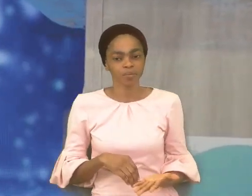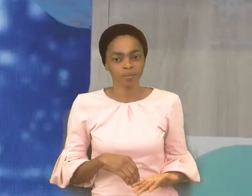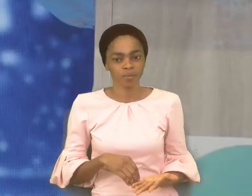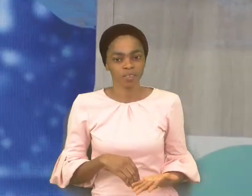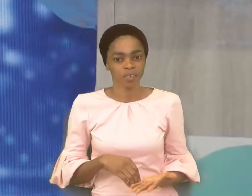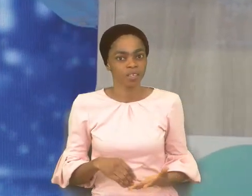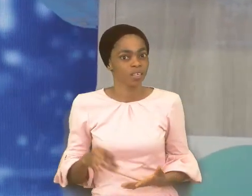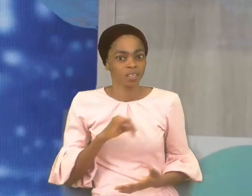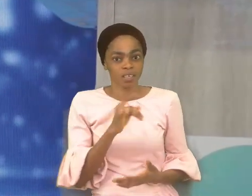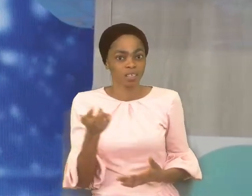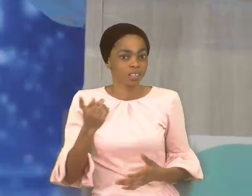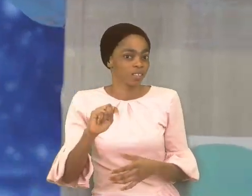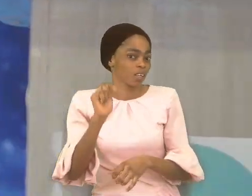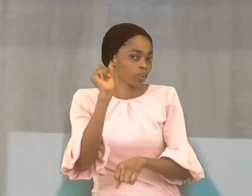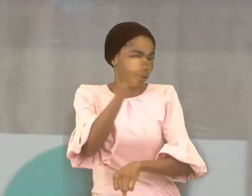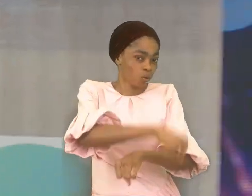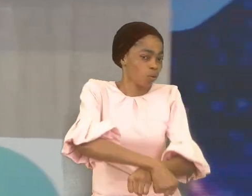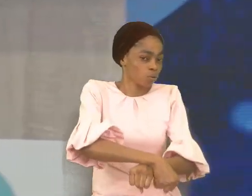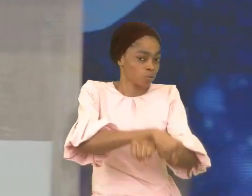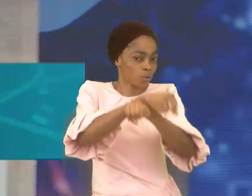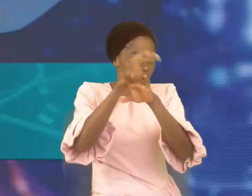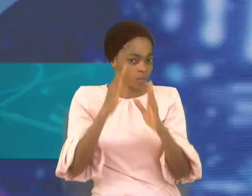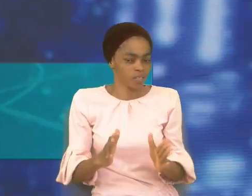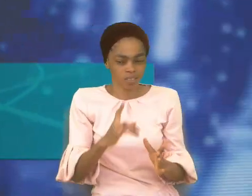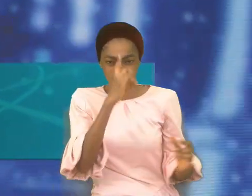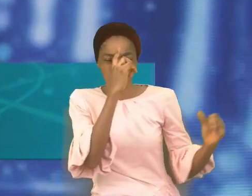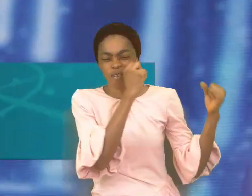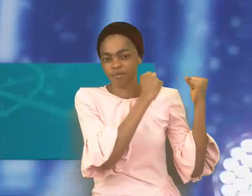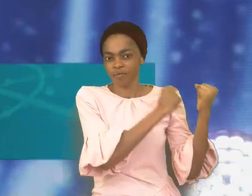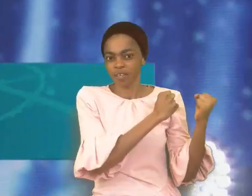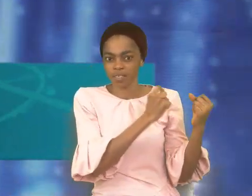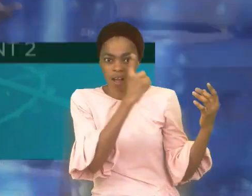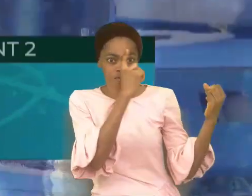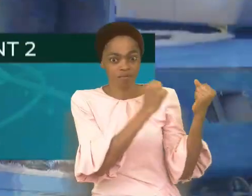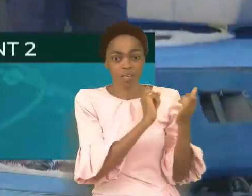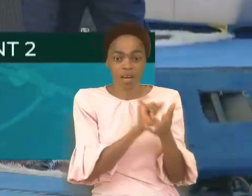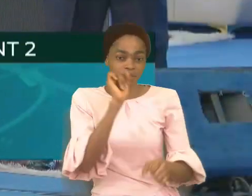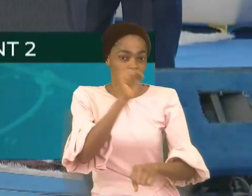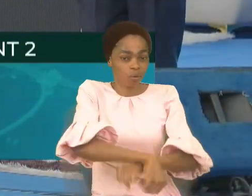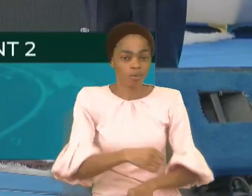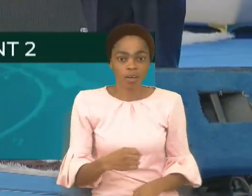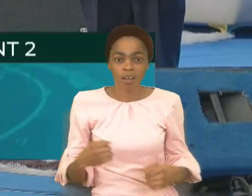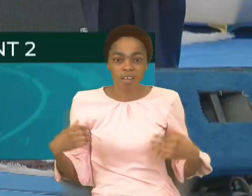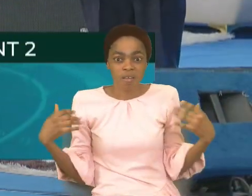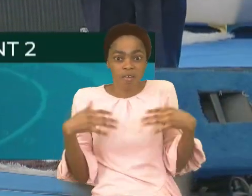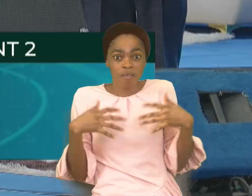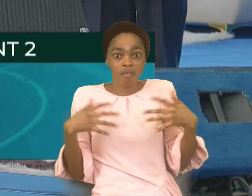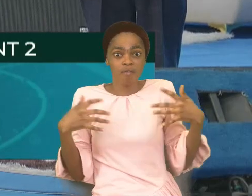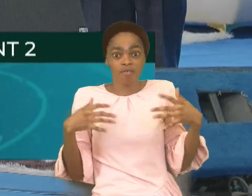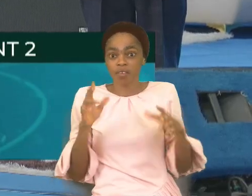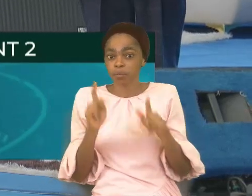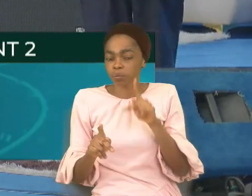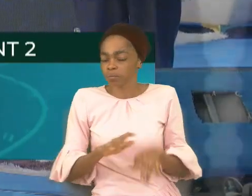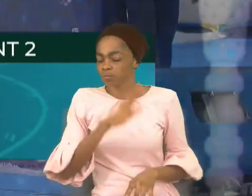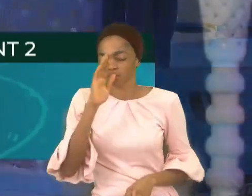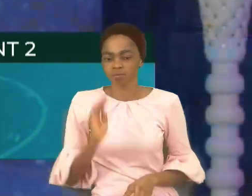that conquers. Fearful people never conquer. You will not conquer your thoughts. You